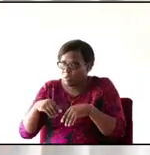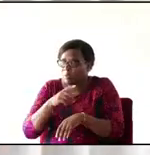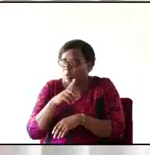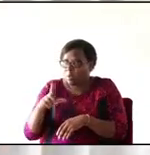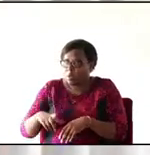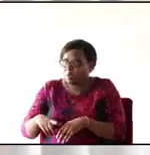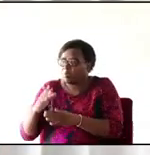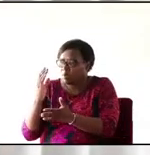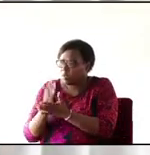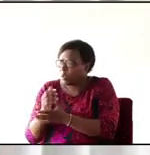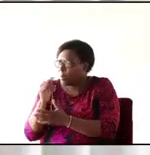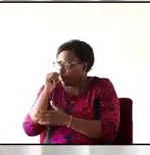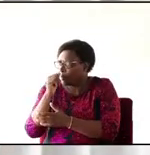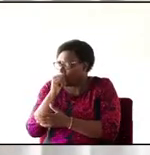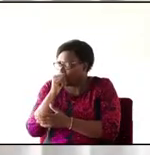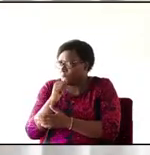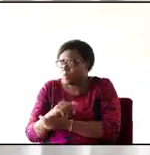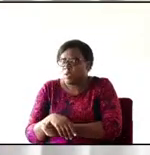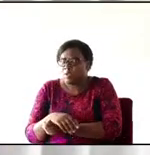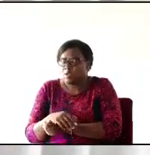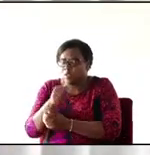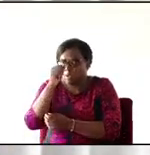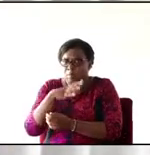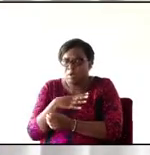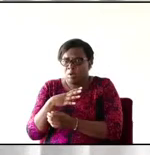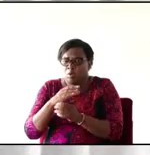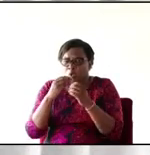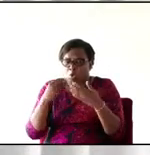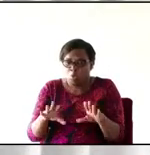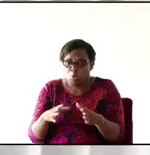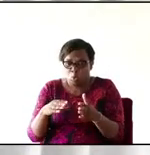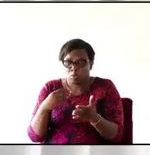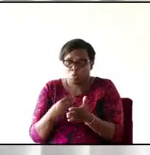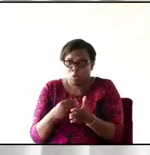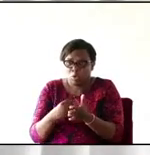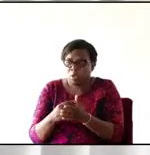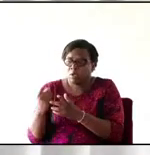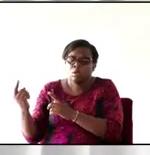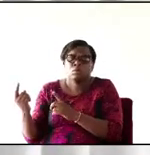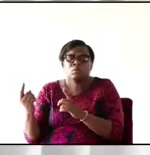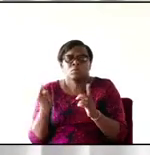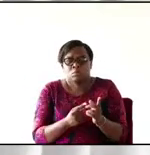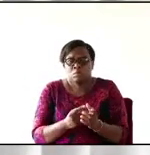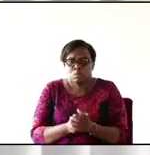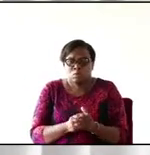stopped taking drugs. And so the drug dealers were losing money. And they decided to kill